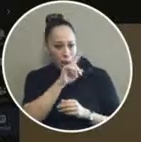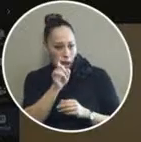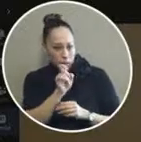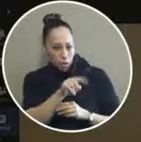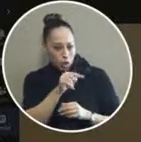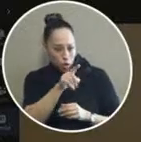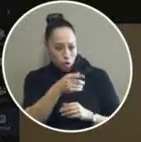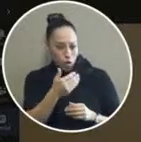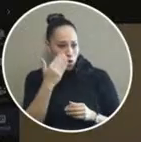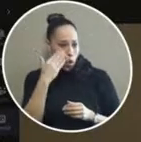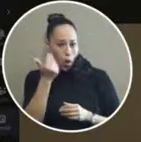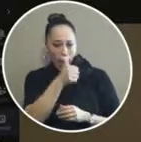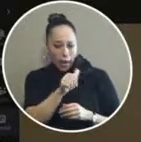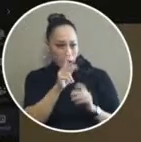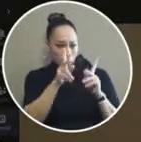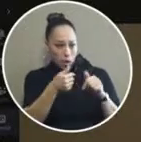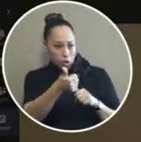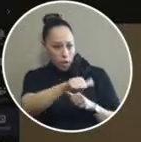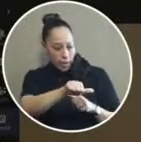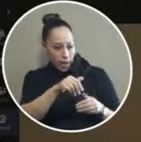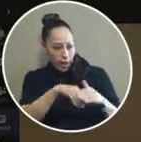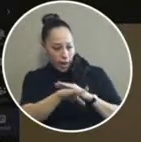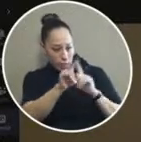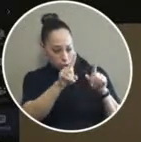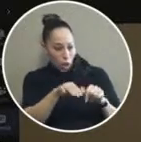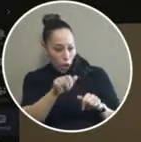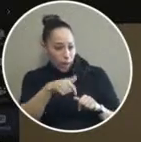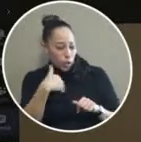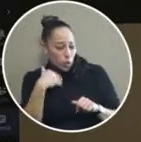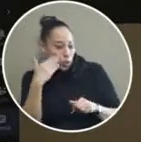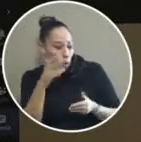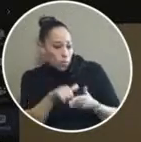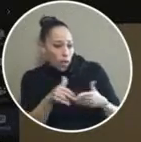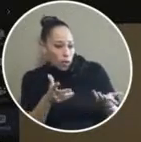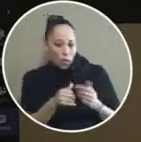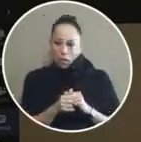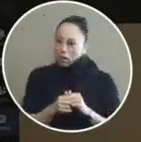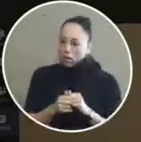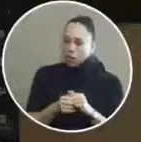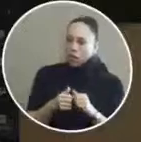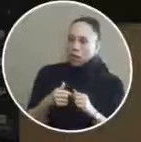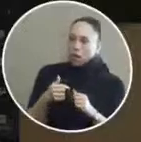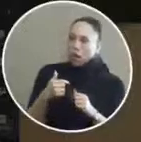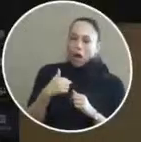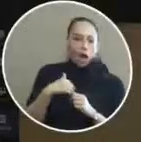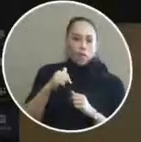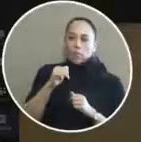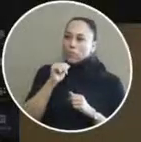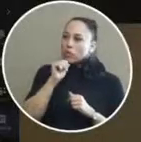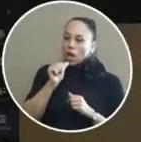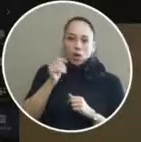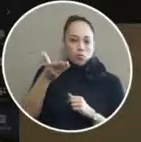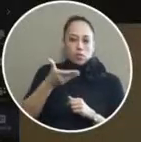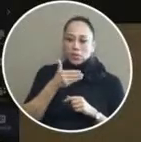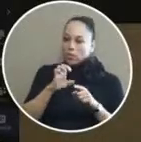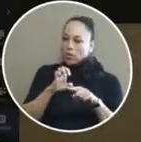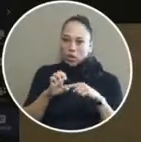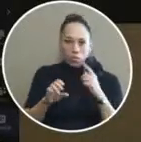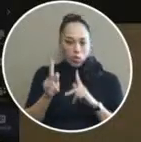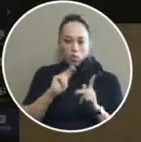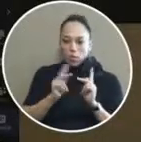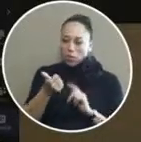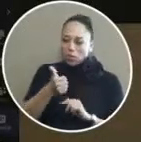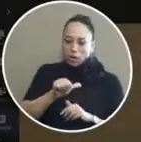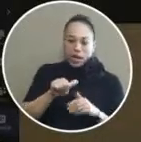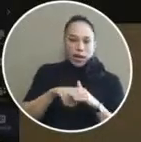received feedback that people are being denied access? Because we need to know about that. I have not received emails that people have been